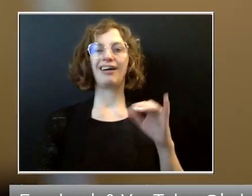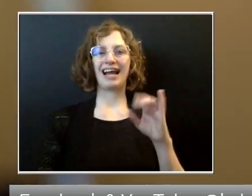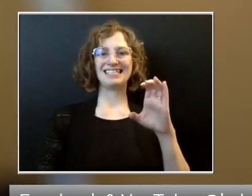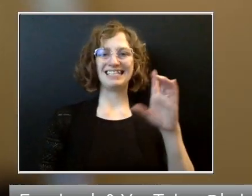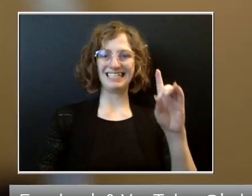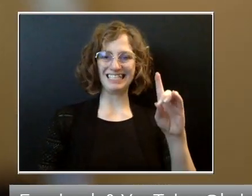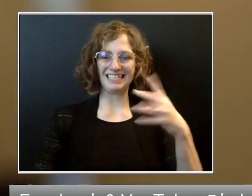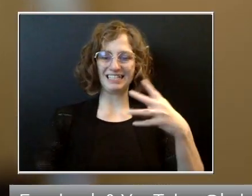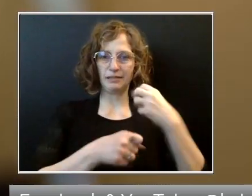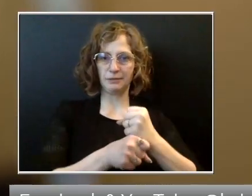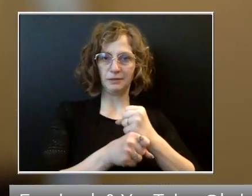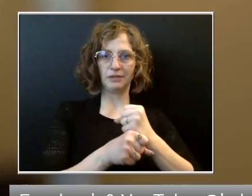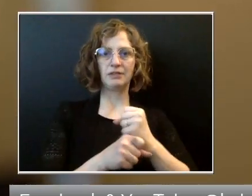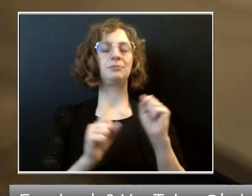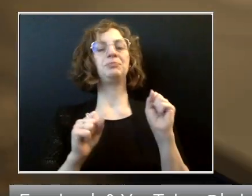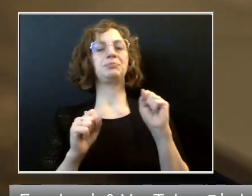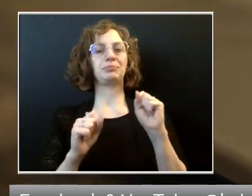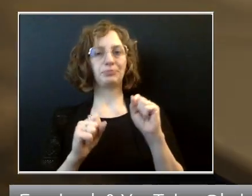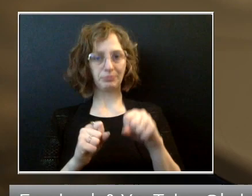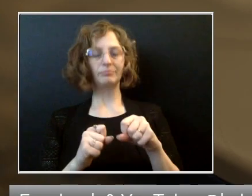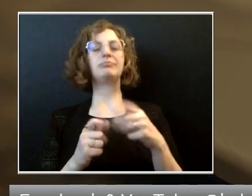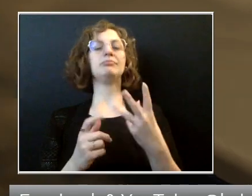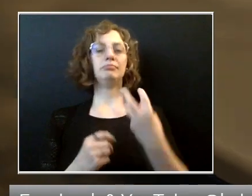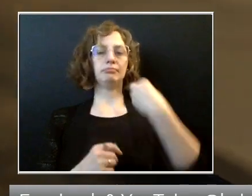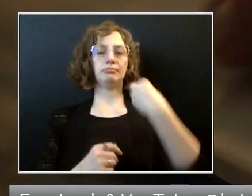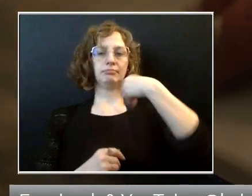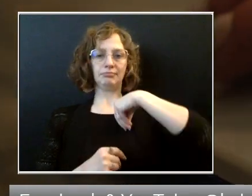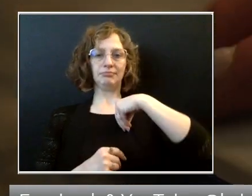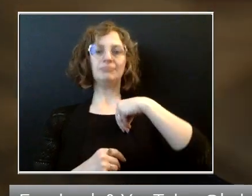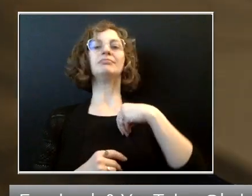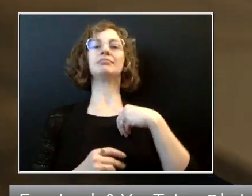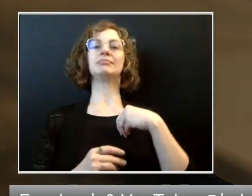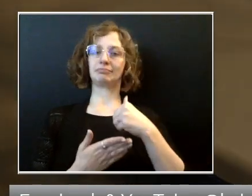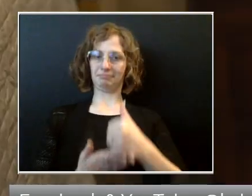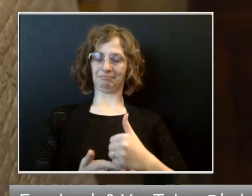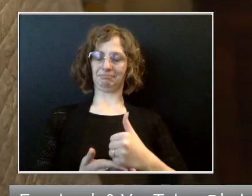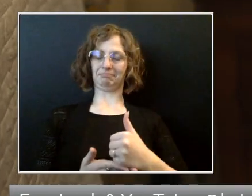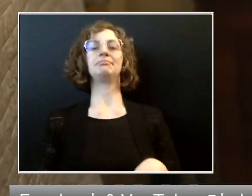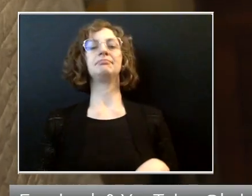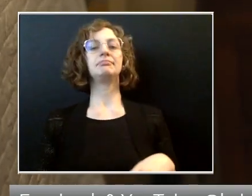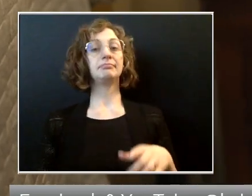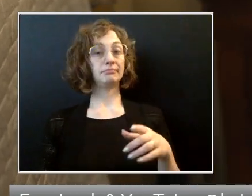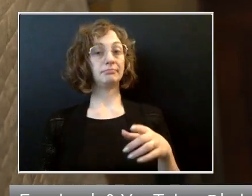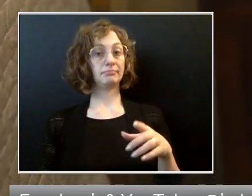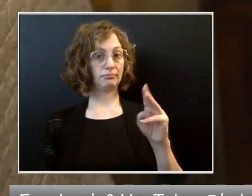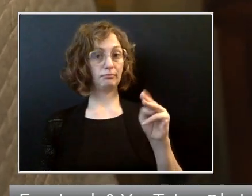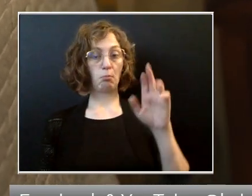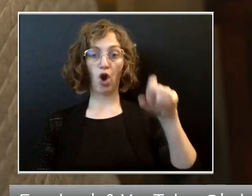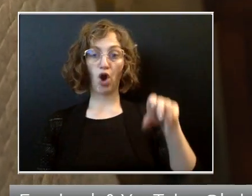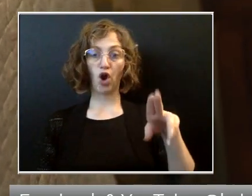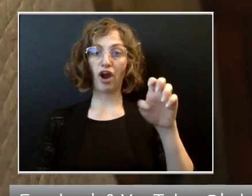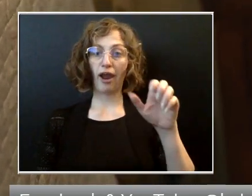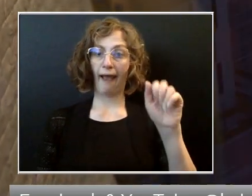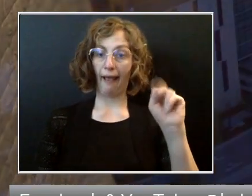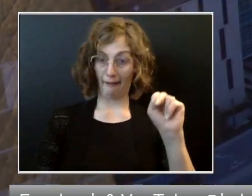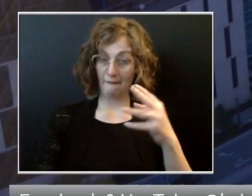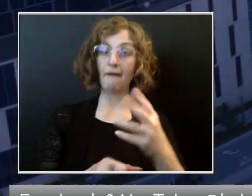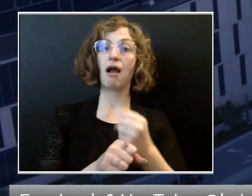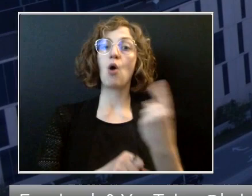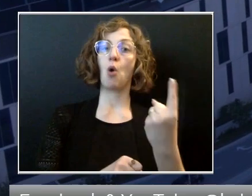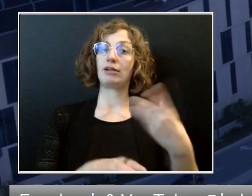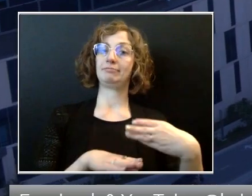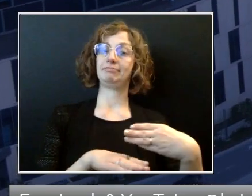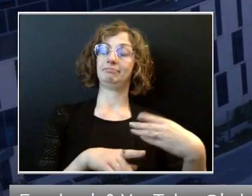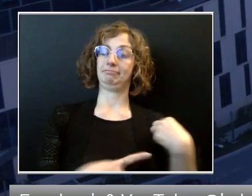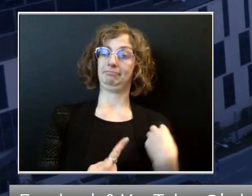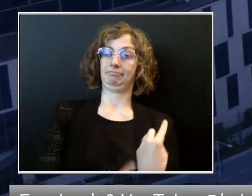Marque Ann got such a device not long after her diagnosis. And then it sends basically a report